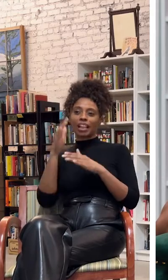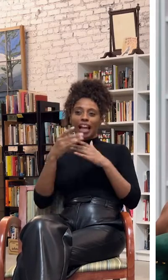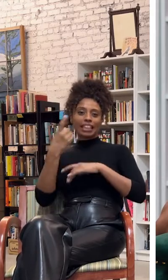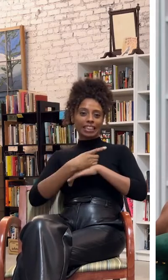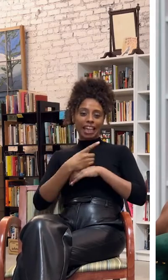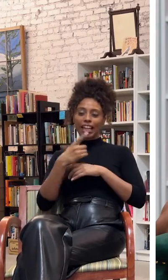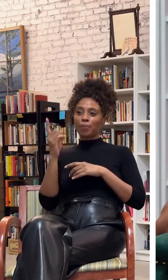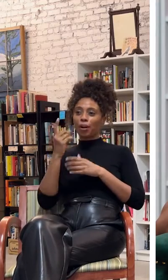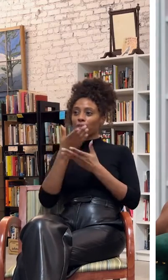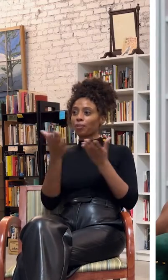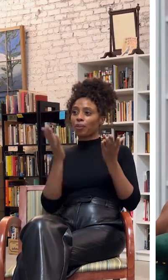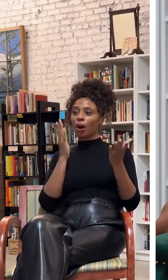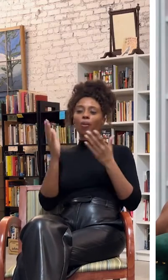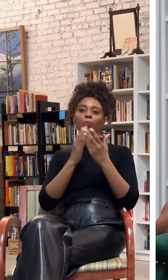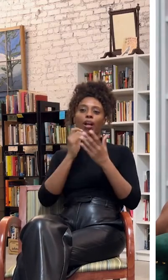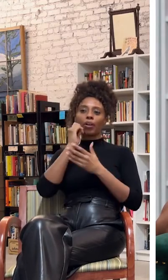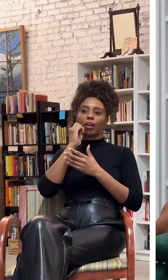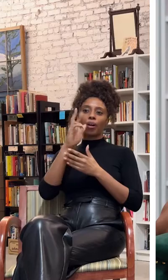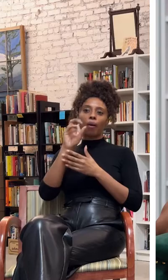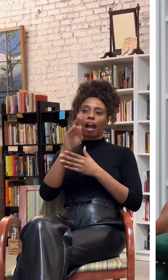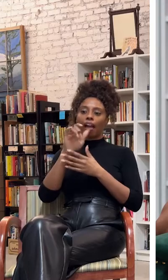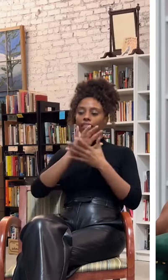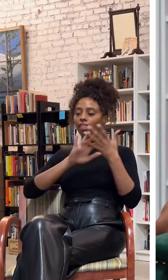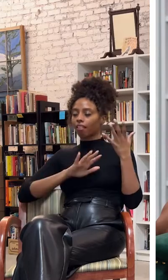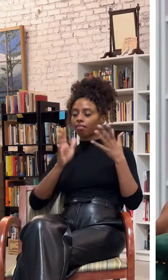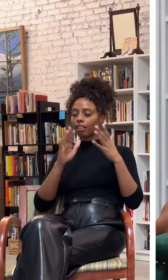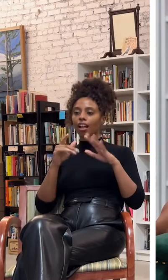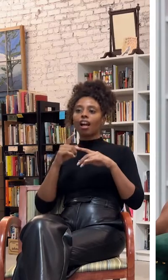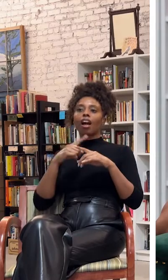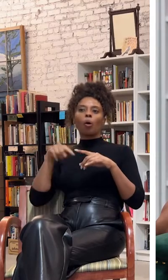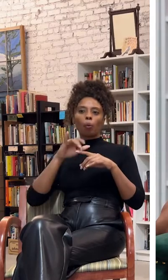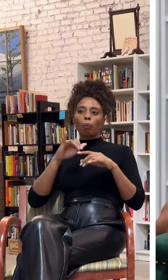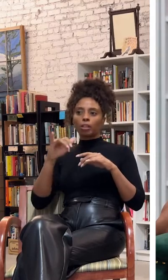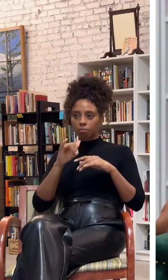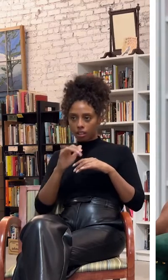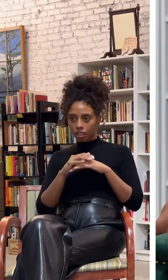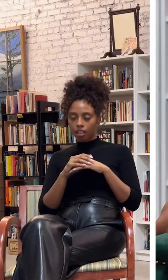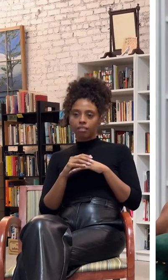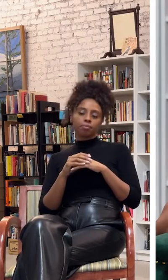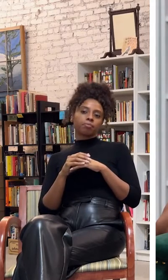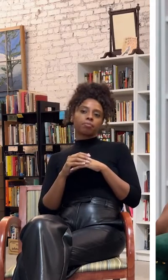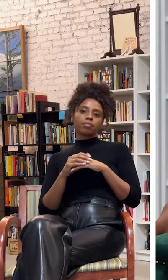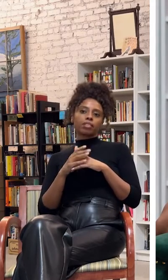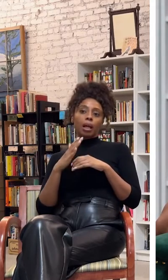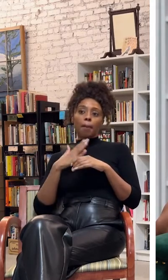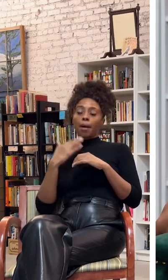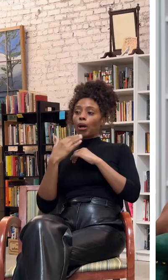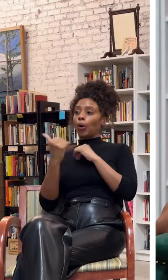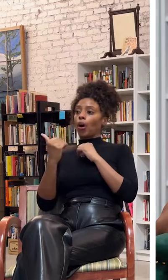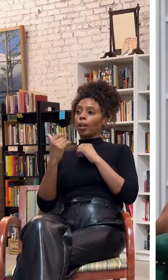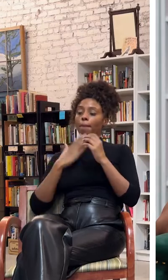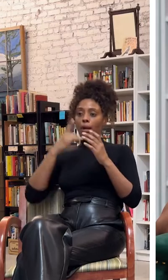day, wherever you are, regardless of race, blah, blah, blah, blah, blah, we're very much similar. My calling, or what I